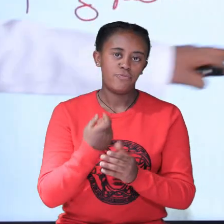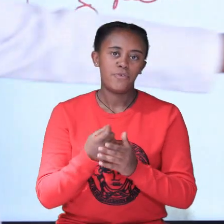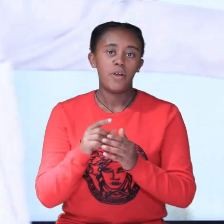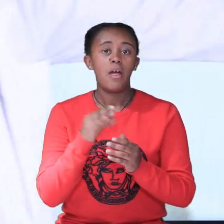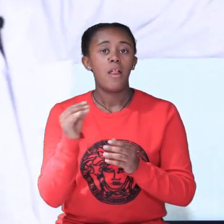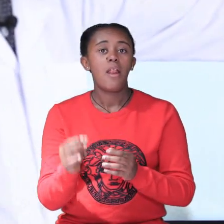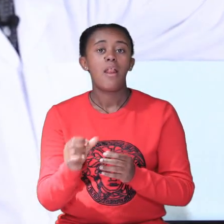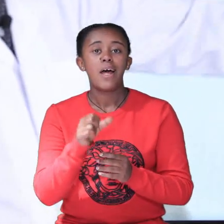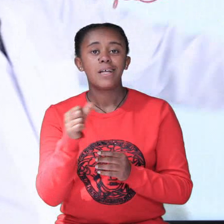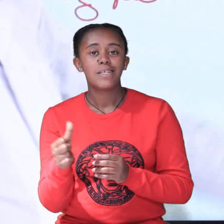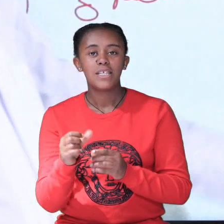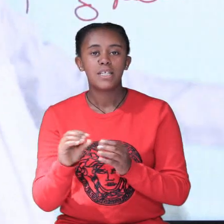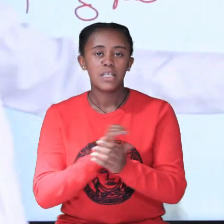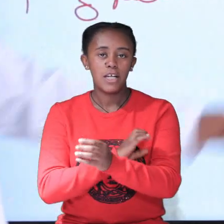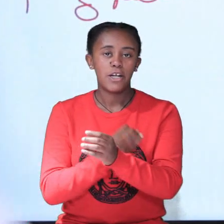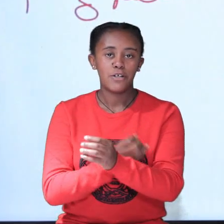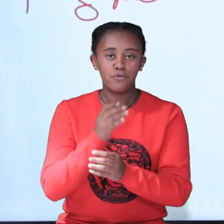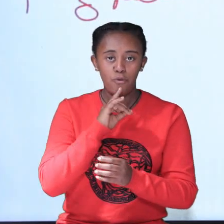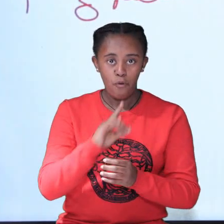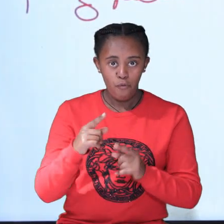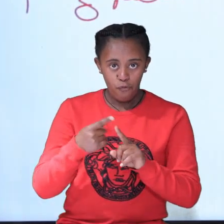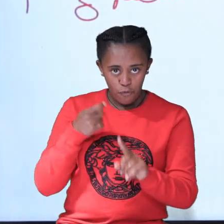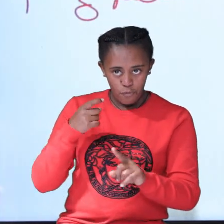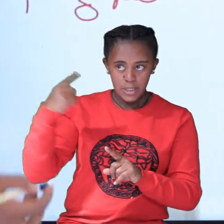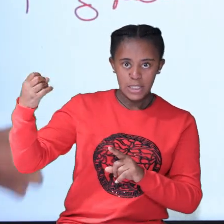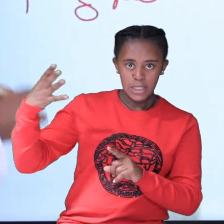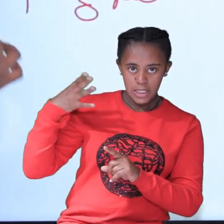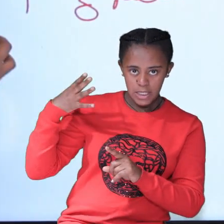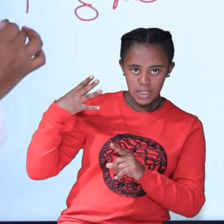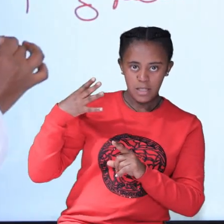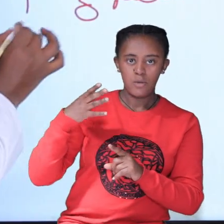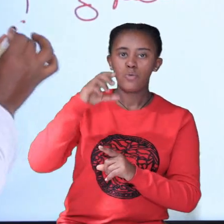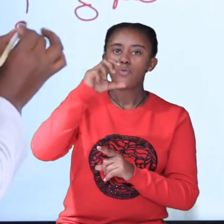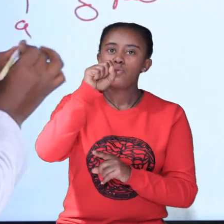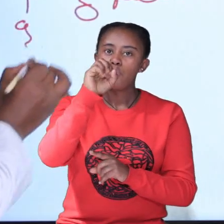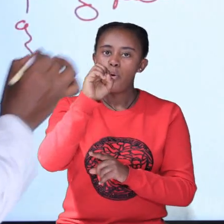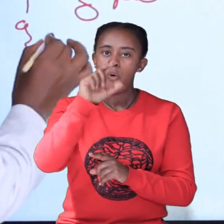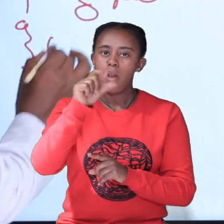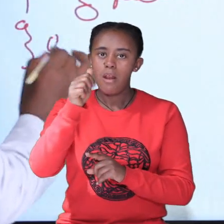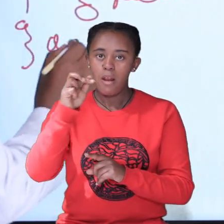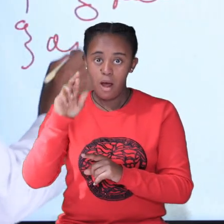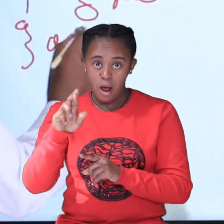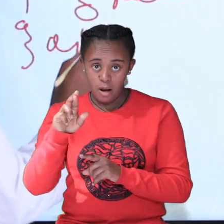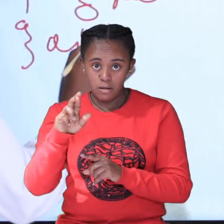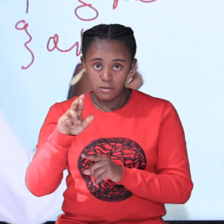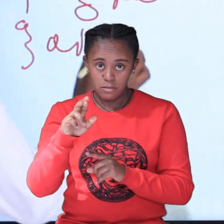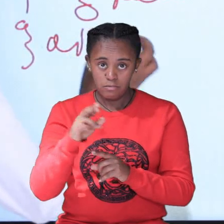And the other, the energy of light from the sun can be gain solar energy.